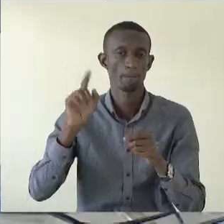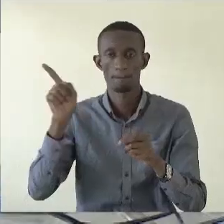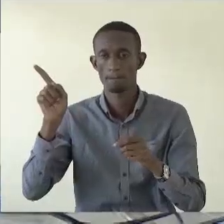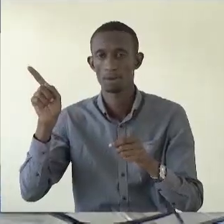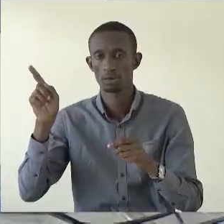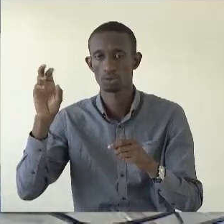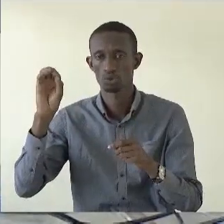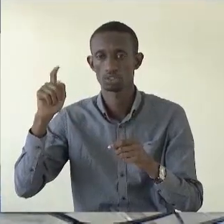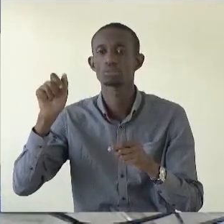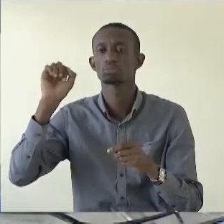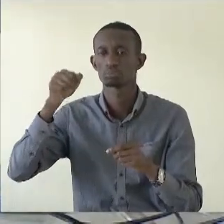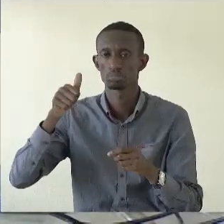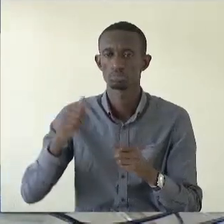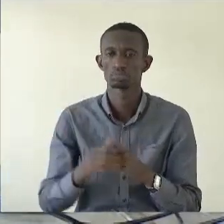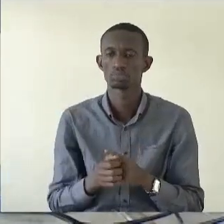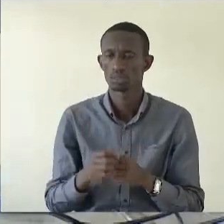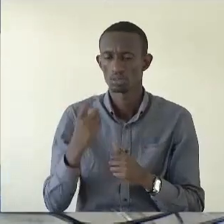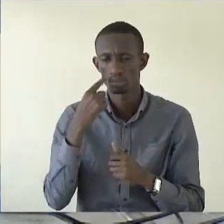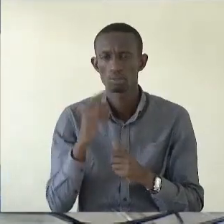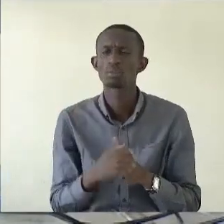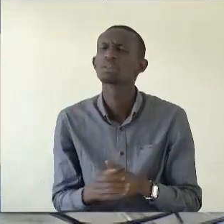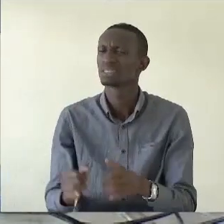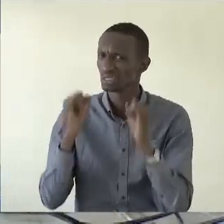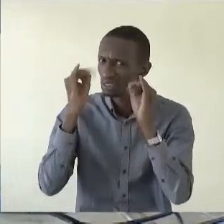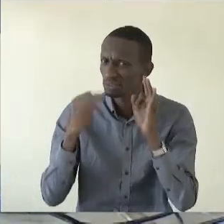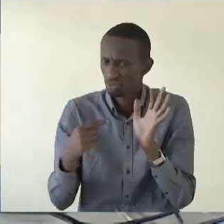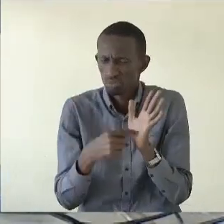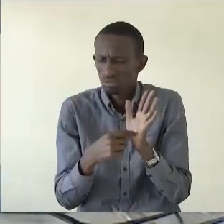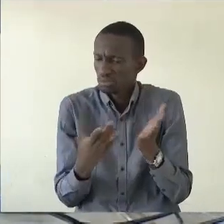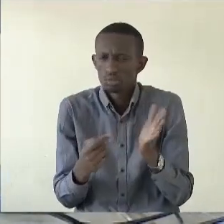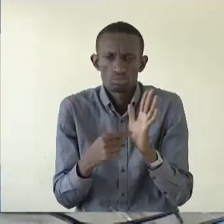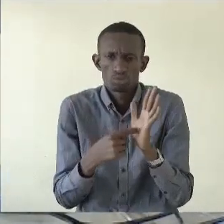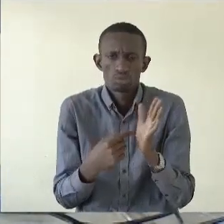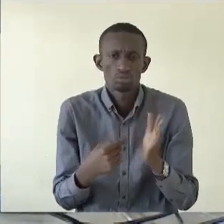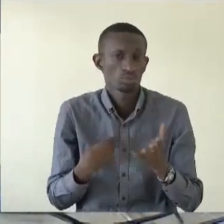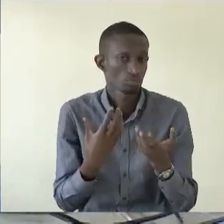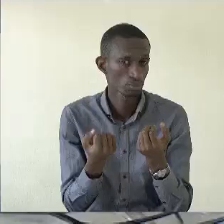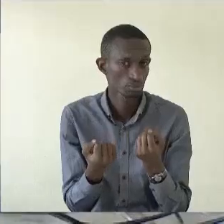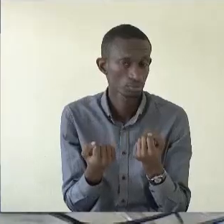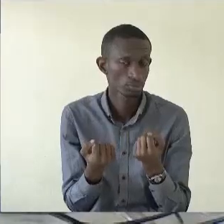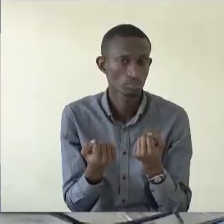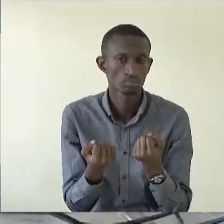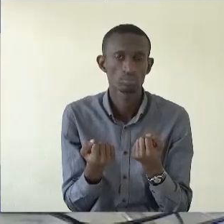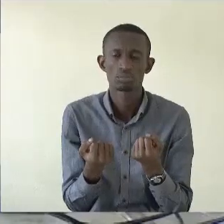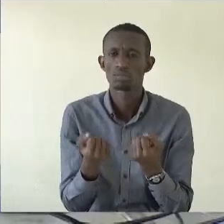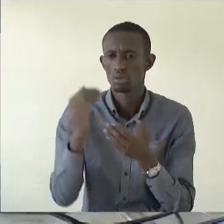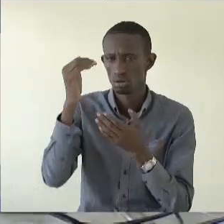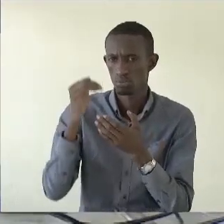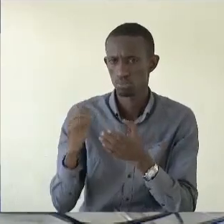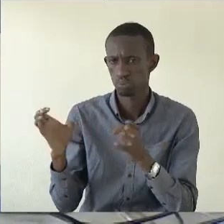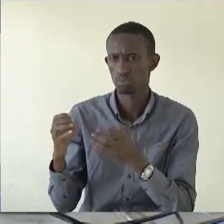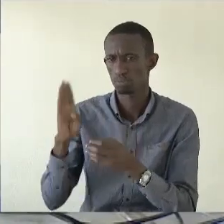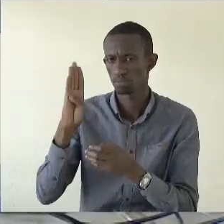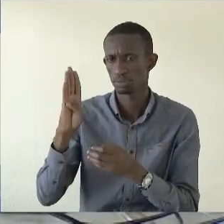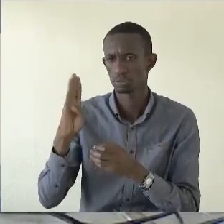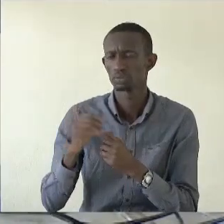we had, for example, now this was oxidized, another compound B was oxidized